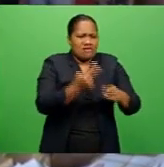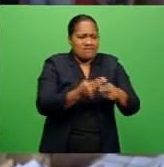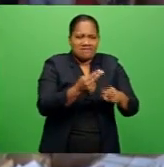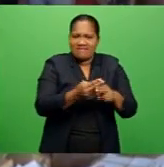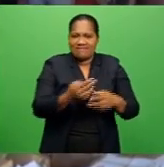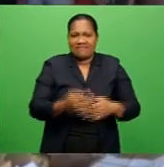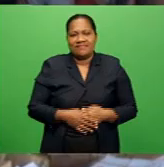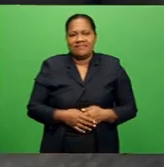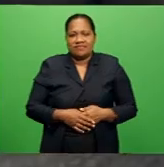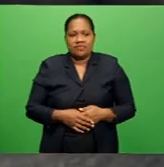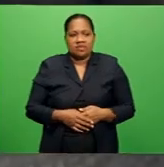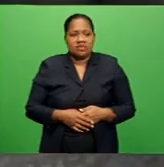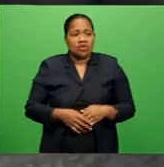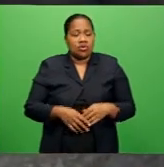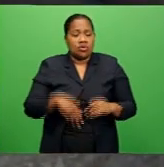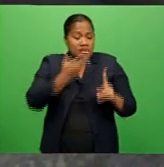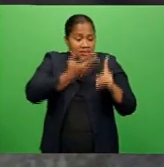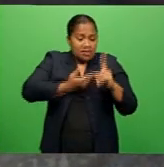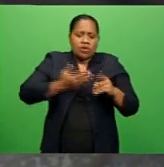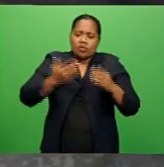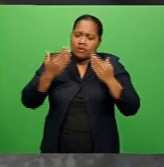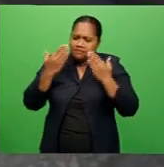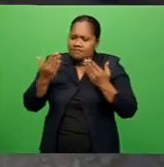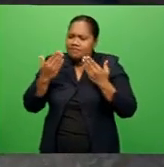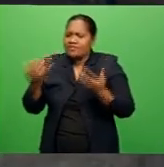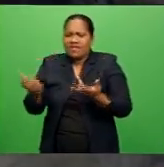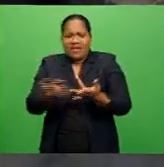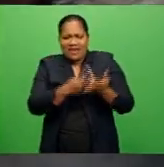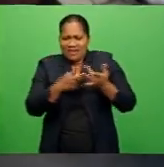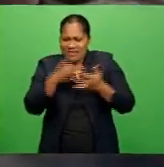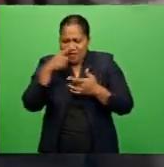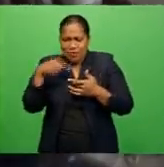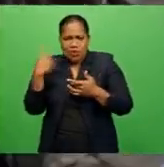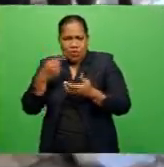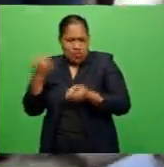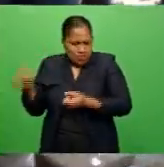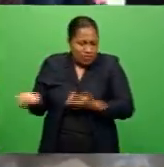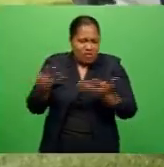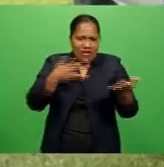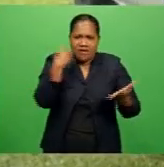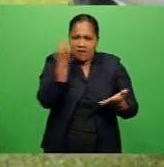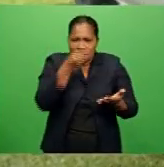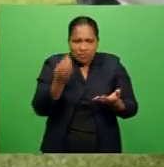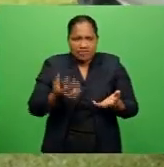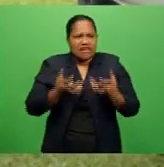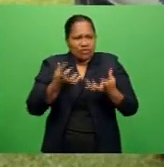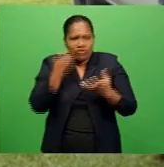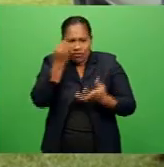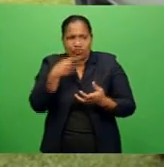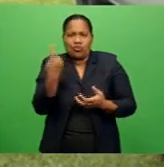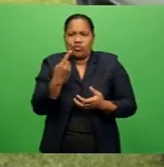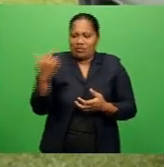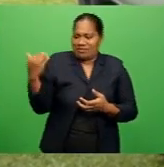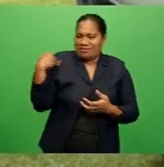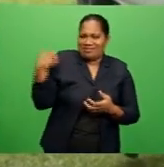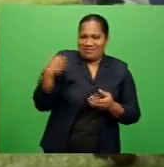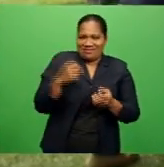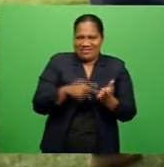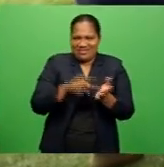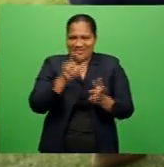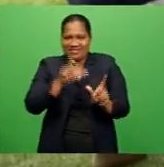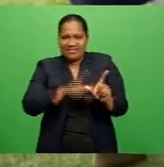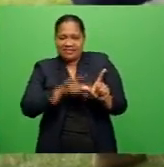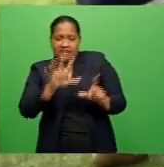acknowledged all other agencies and individuals who have provided dried food rations or cooked food to those affected. Fijians living in the